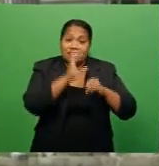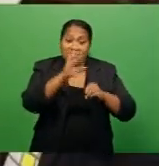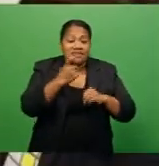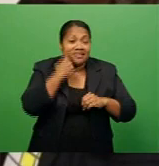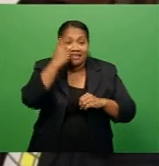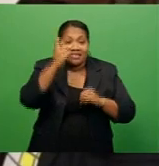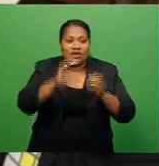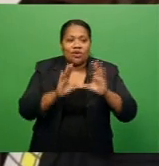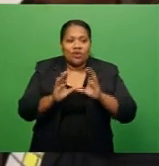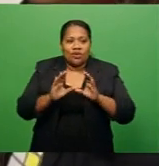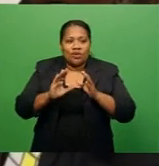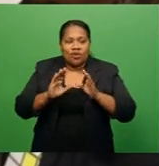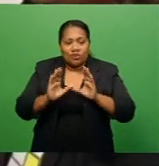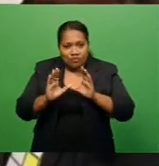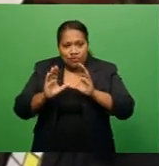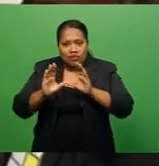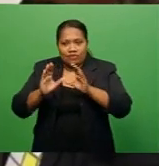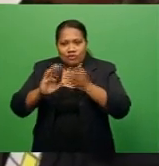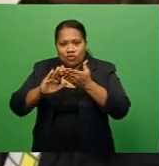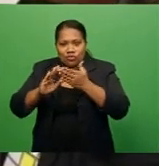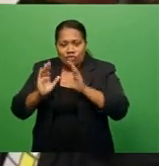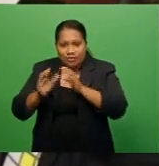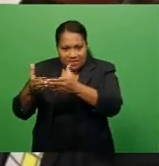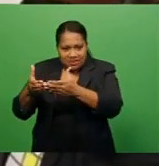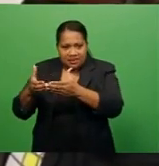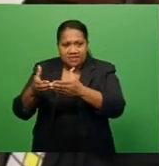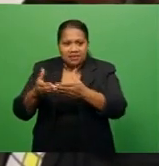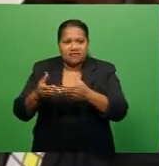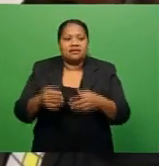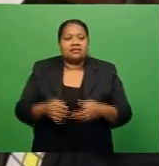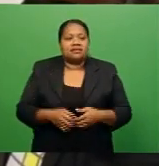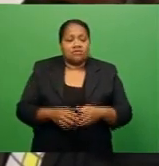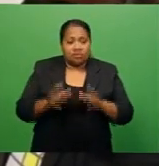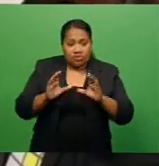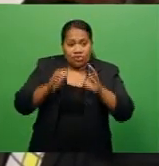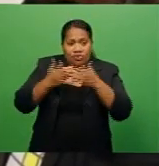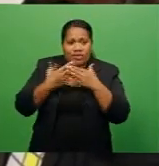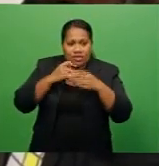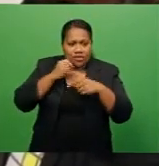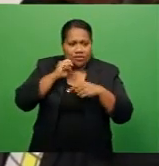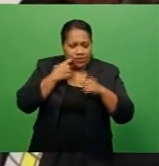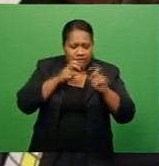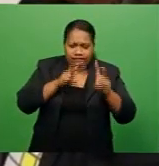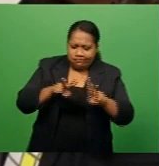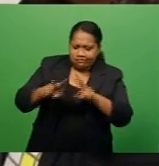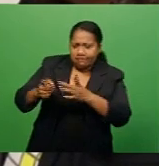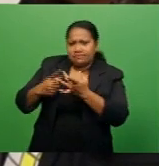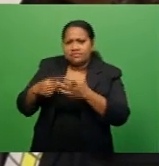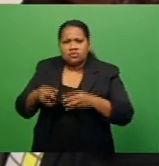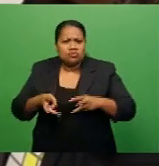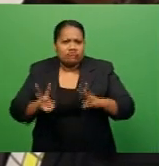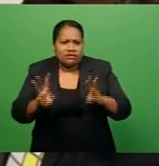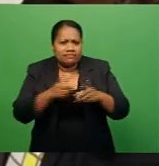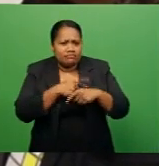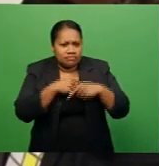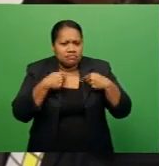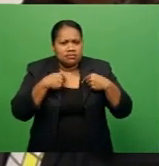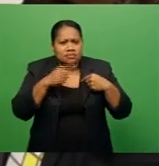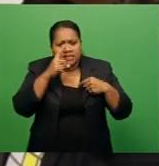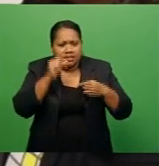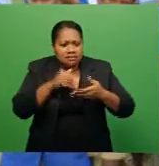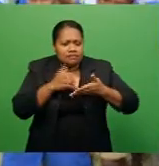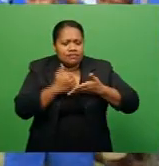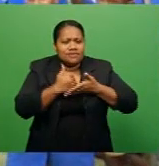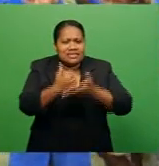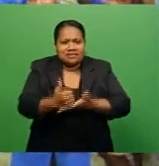Committee. Eventually we'll explore through the committee, we'll look at other ways and mechanisms by which we should be able to assist the kids out